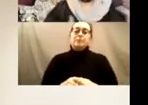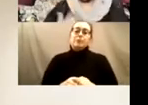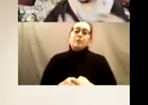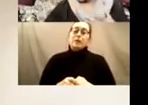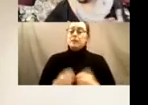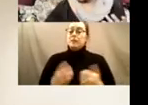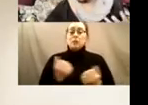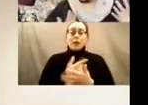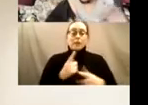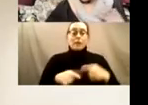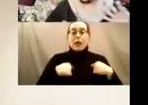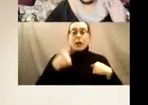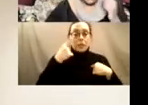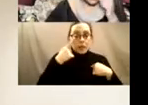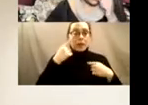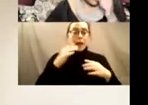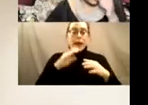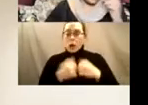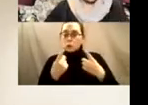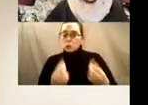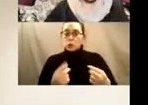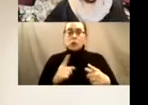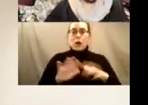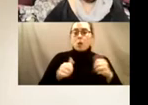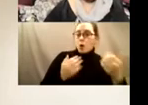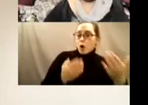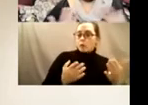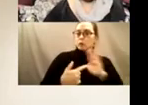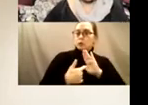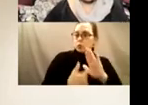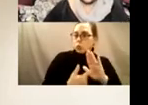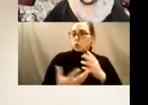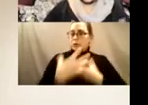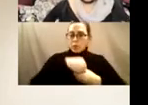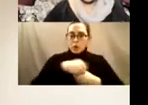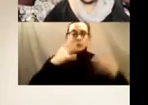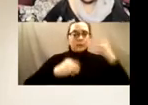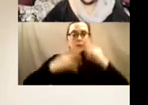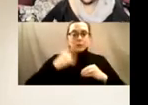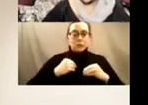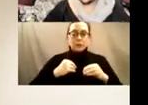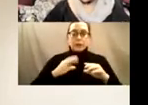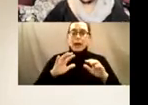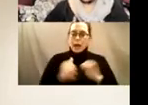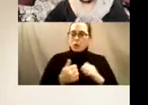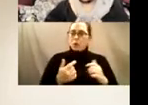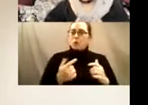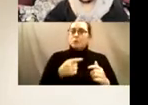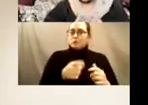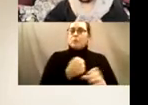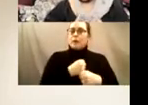everything that we were thinking about in terms of how we were going to be able to offer it had a lot of questions around how to make it most accessible.